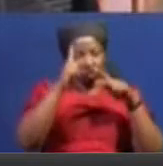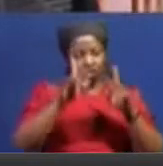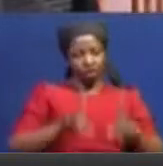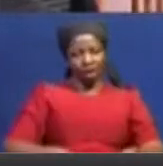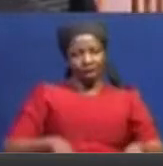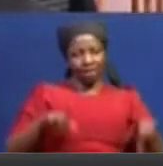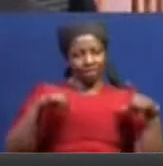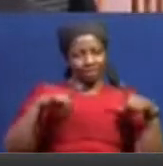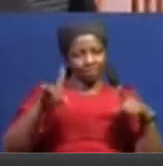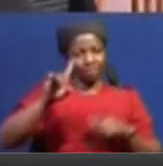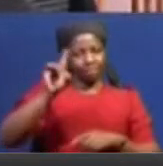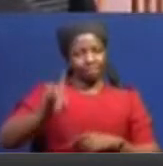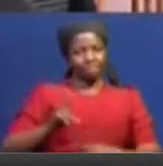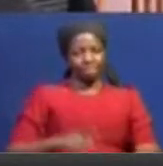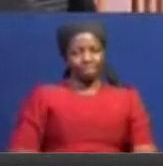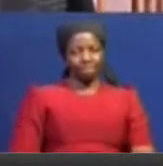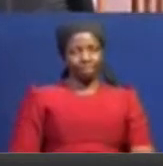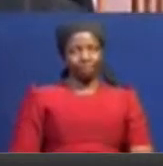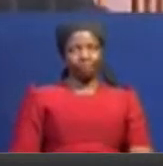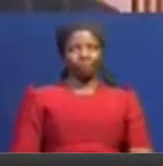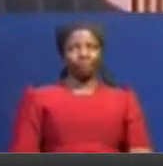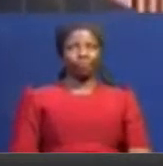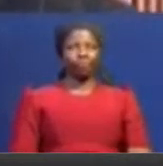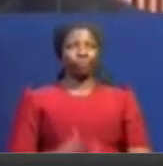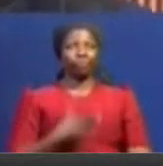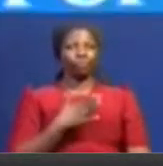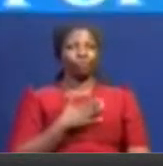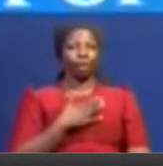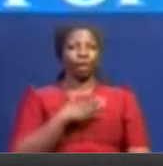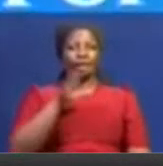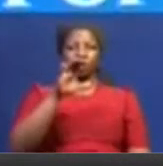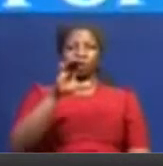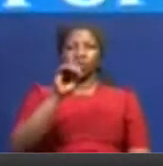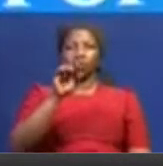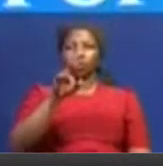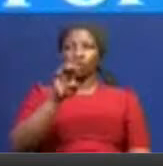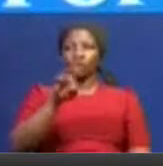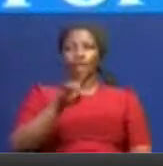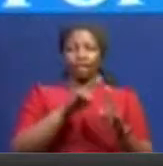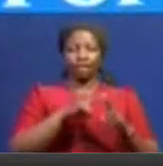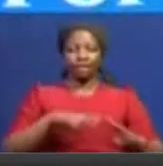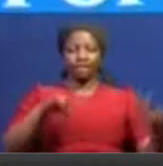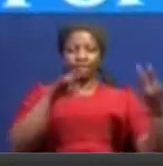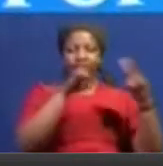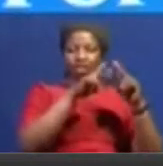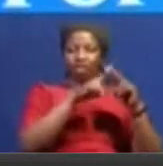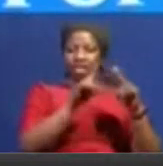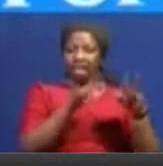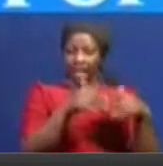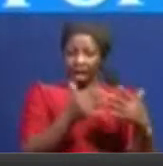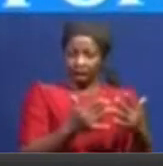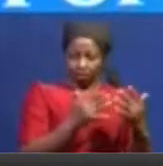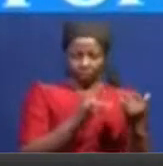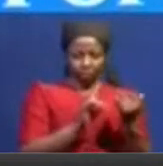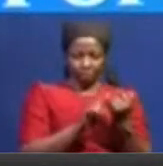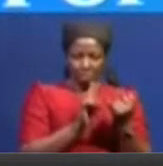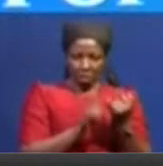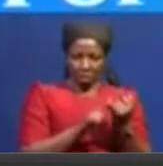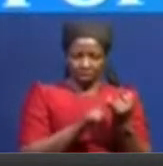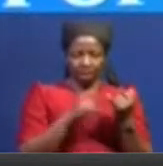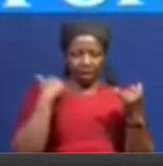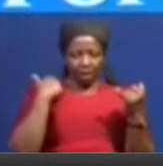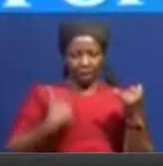life? Okay, my core values stem with, first of all, I believe in the rule of the